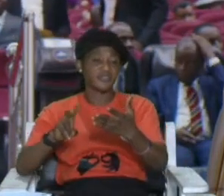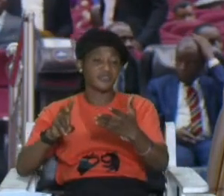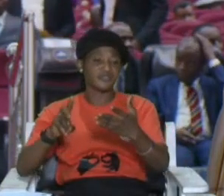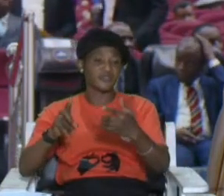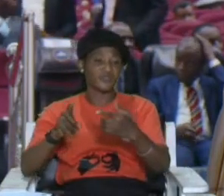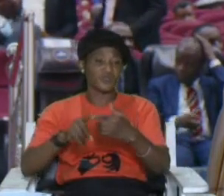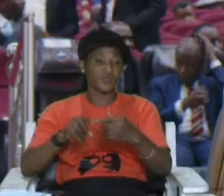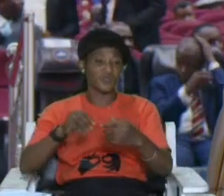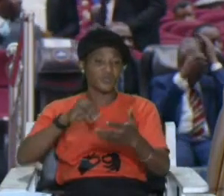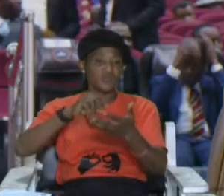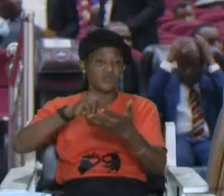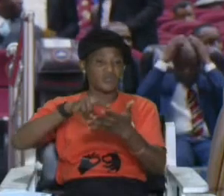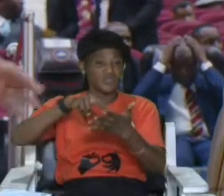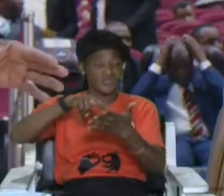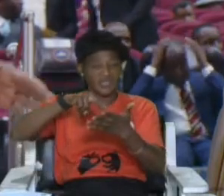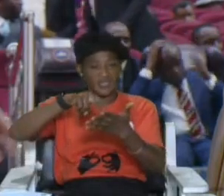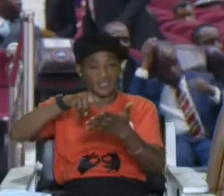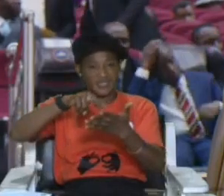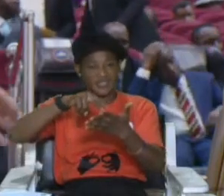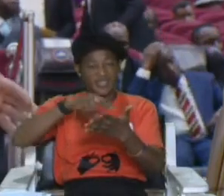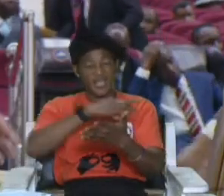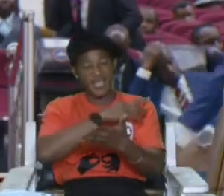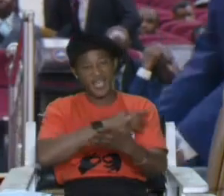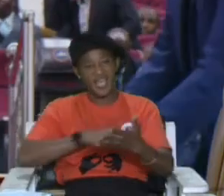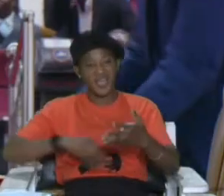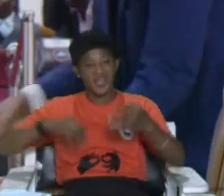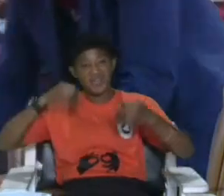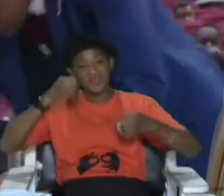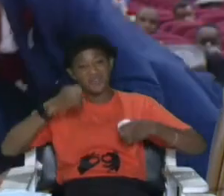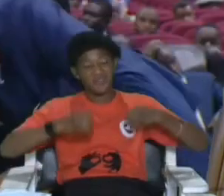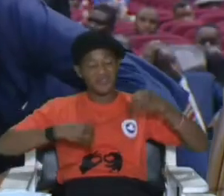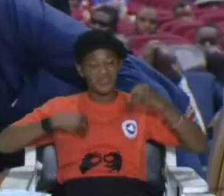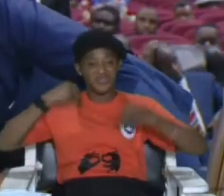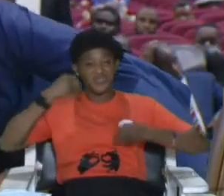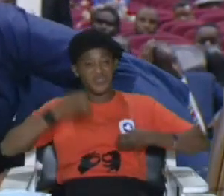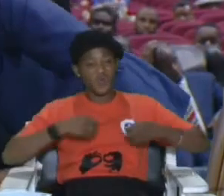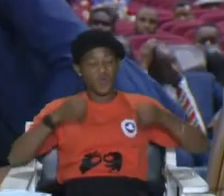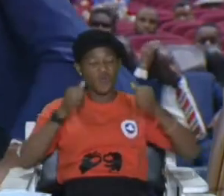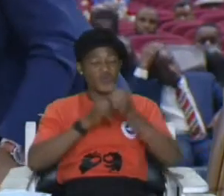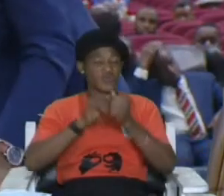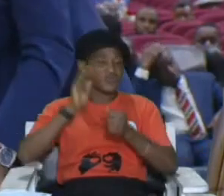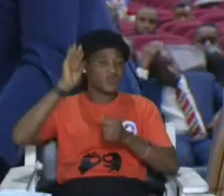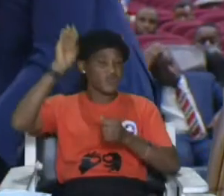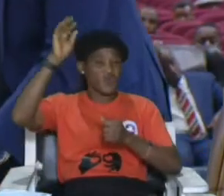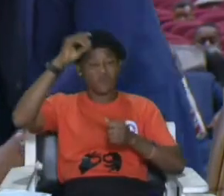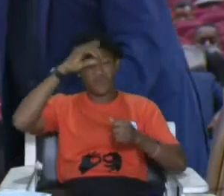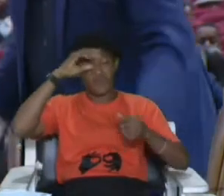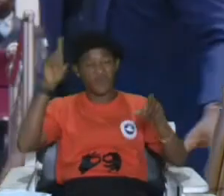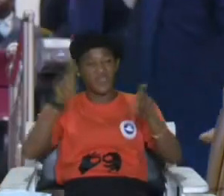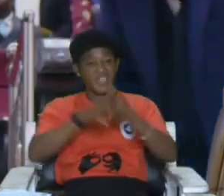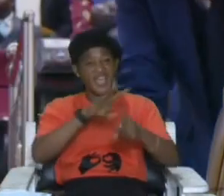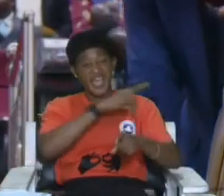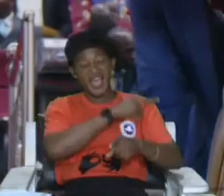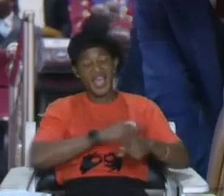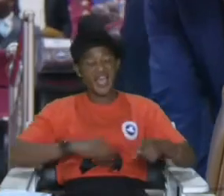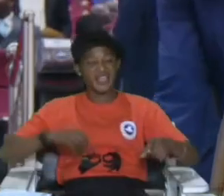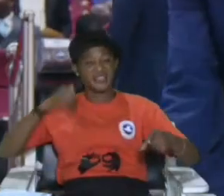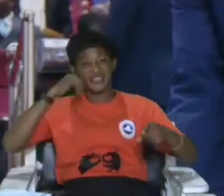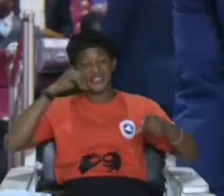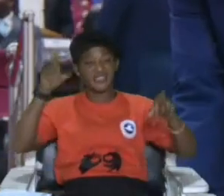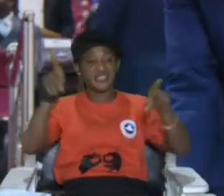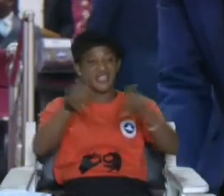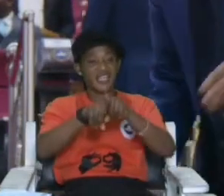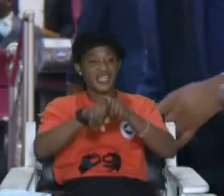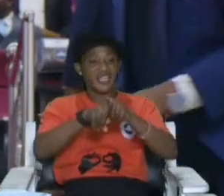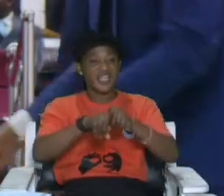and drop it. And then rejoice with your brothers and sisters. As we shake hands